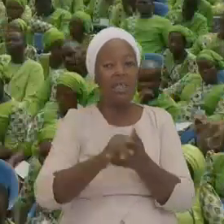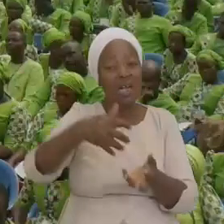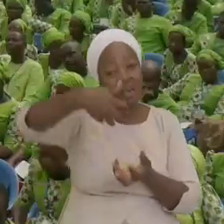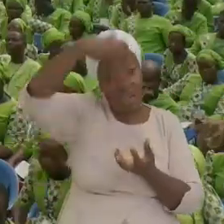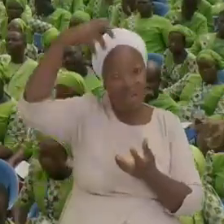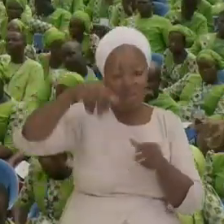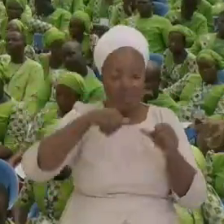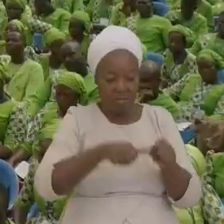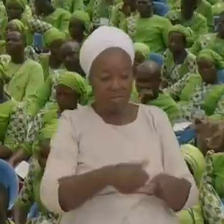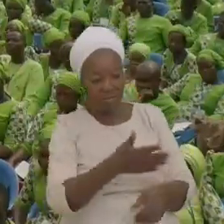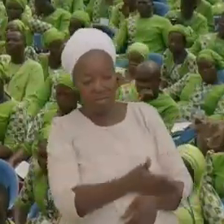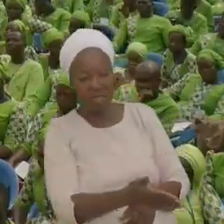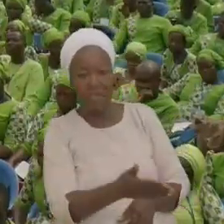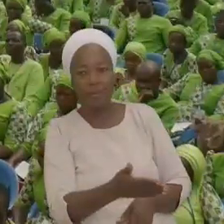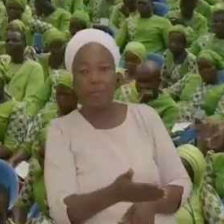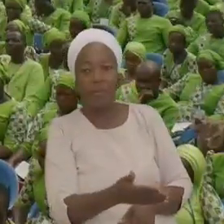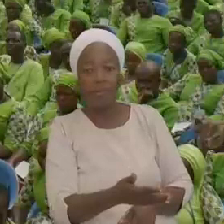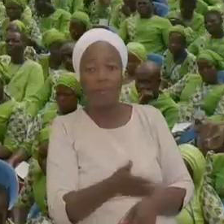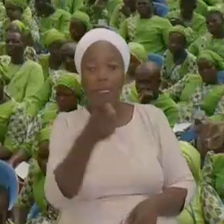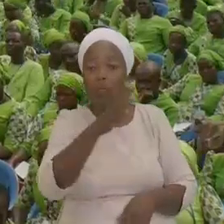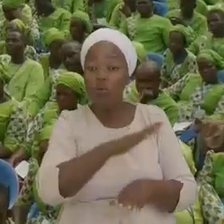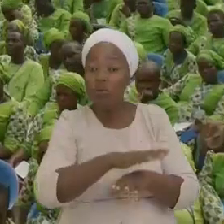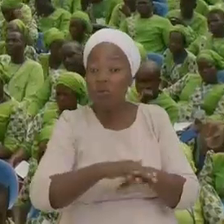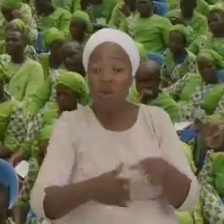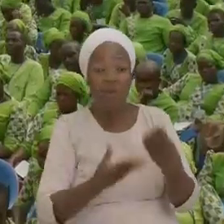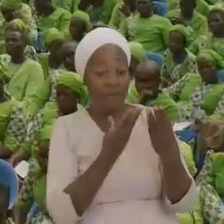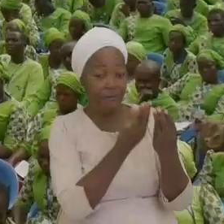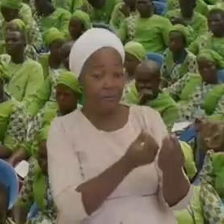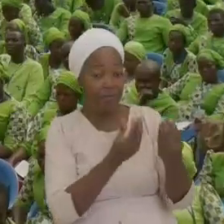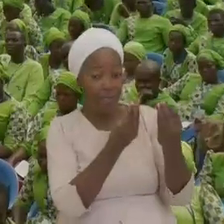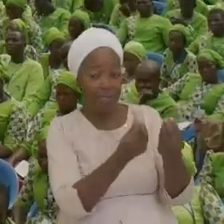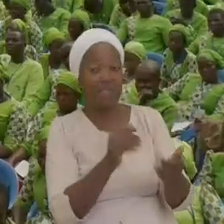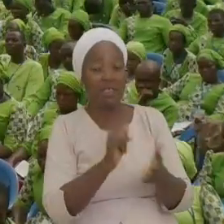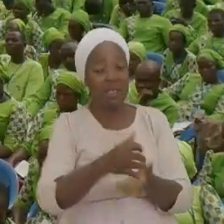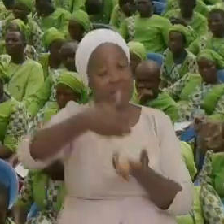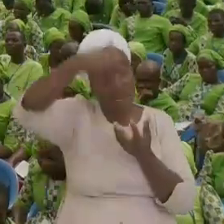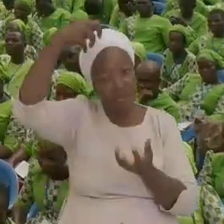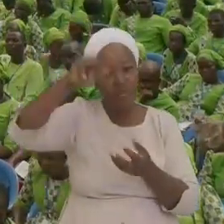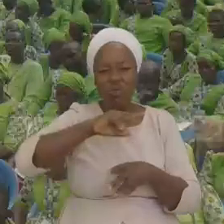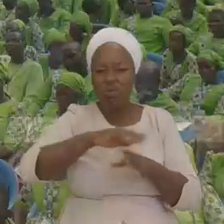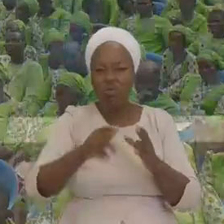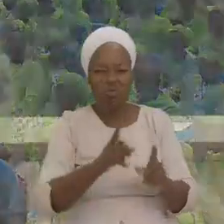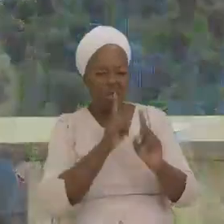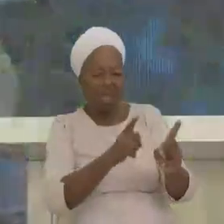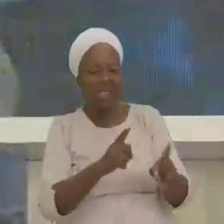there. You don't feed him. You don't respond to